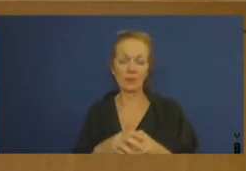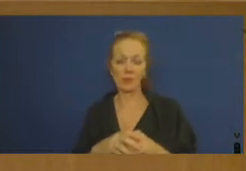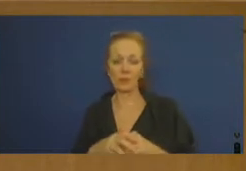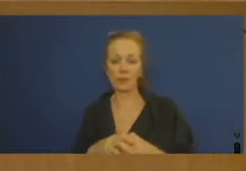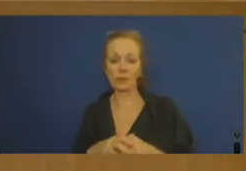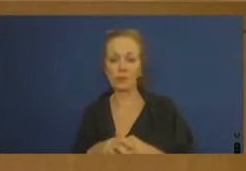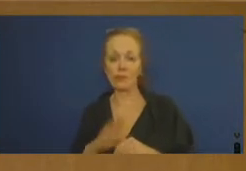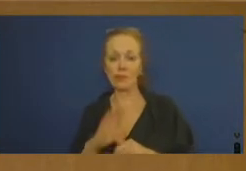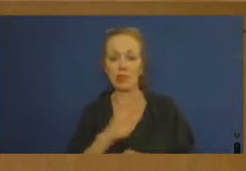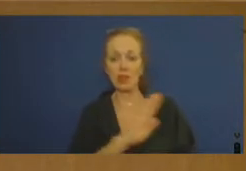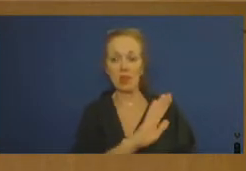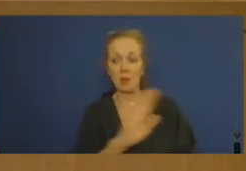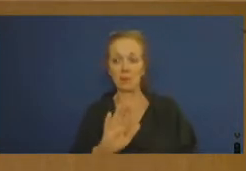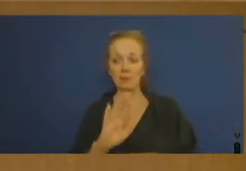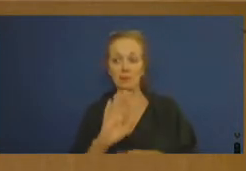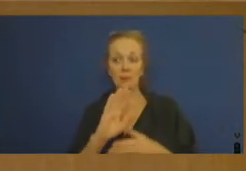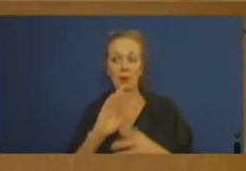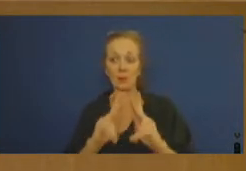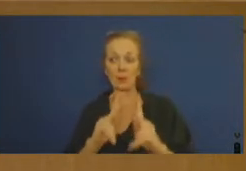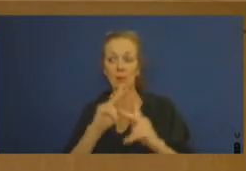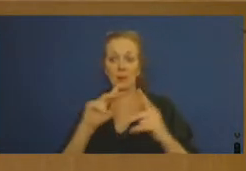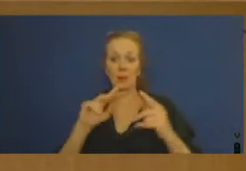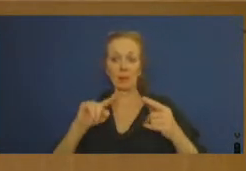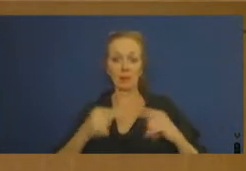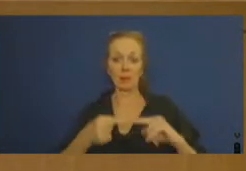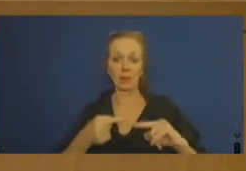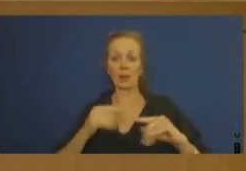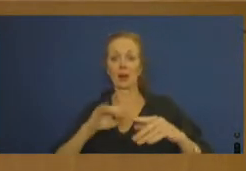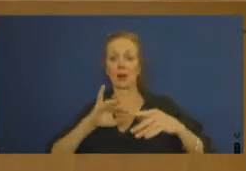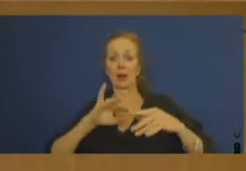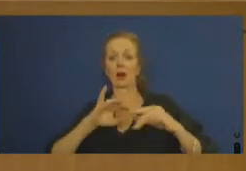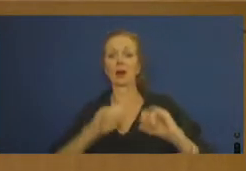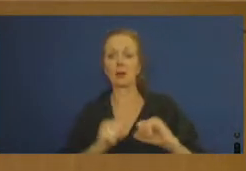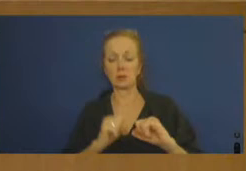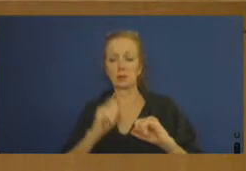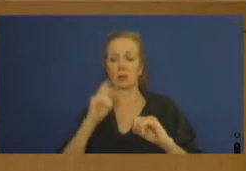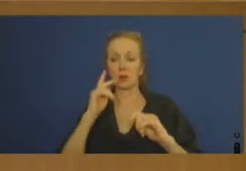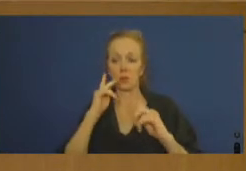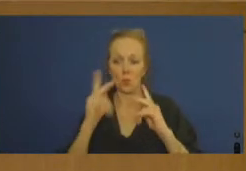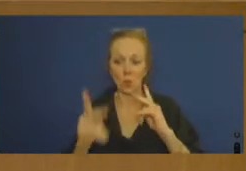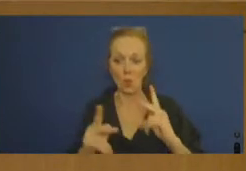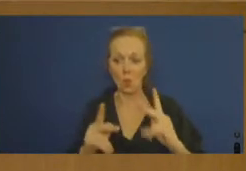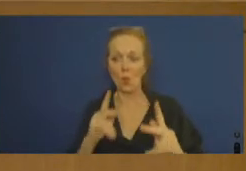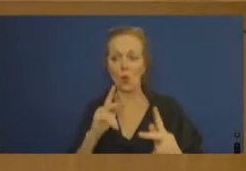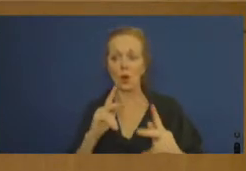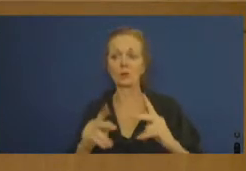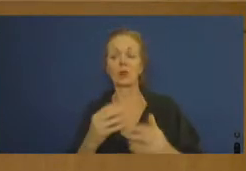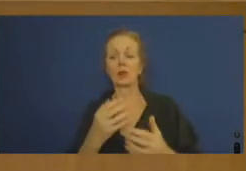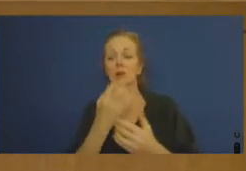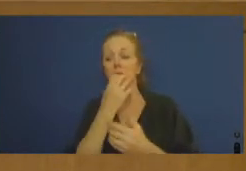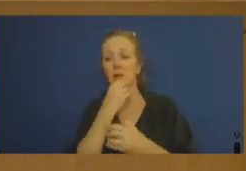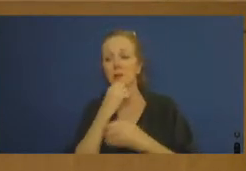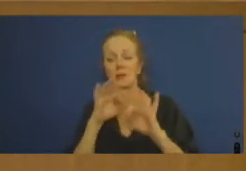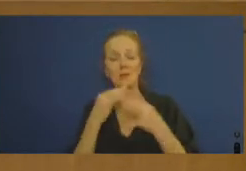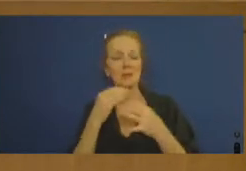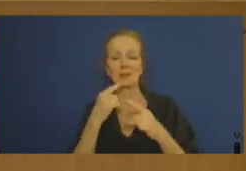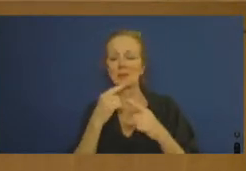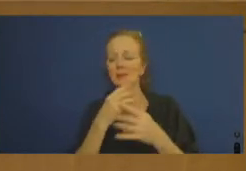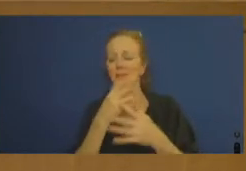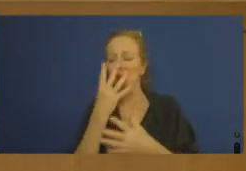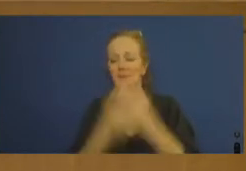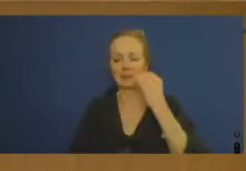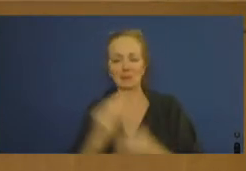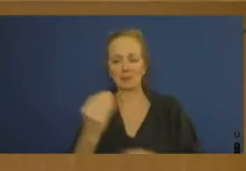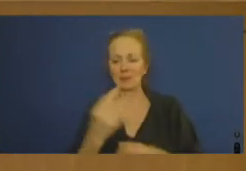Your citizens are in pain. They're watching their loved ones disappear, knowing that they can't save them. Not just for